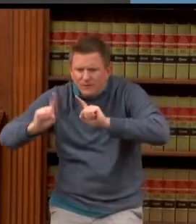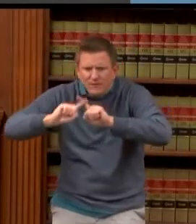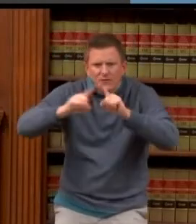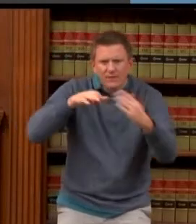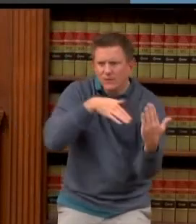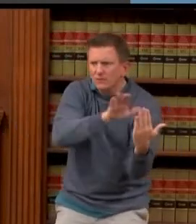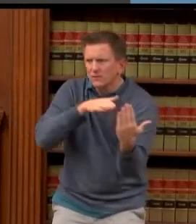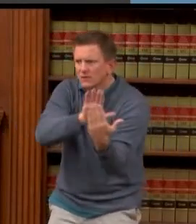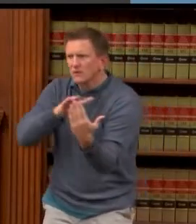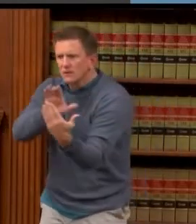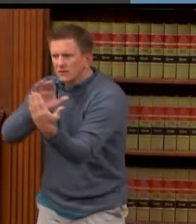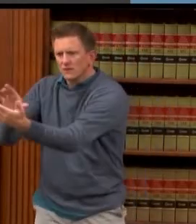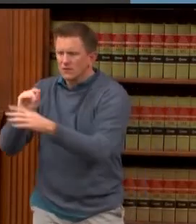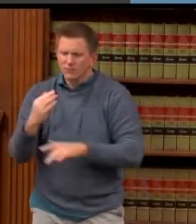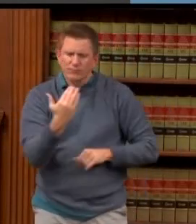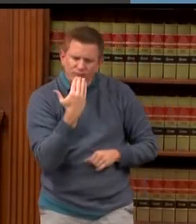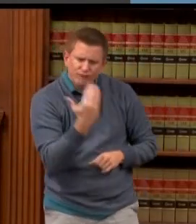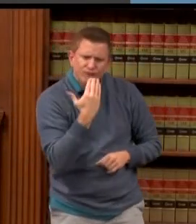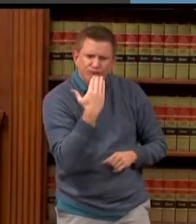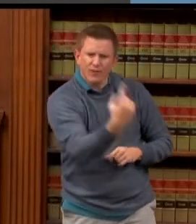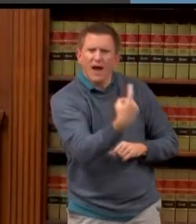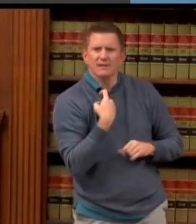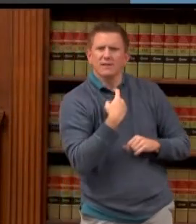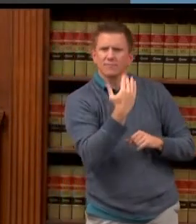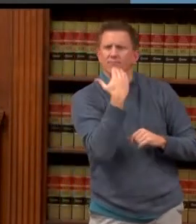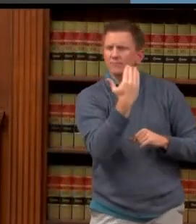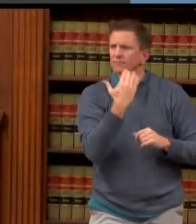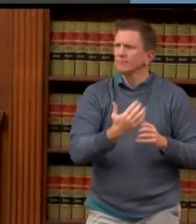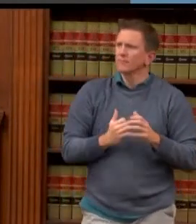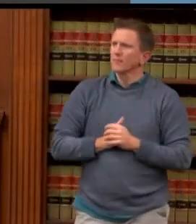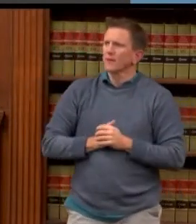Donna, you had a question again?